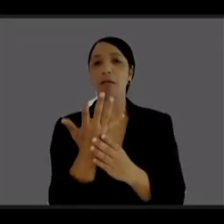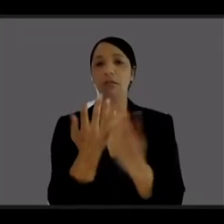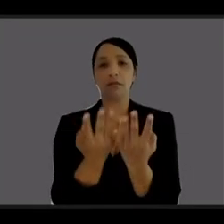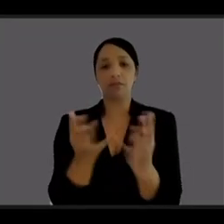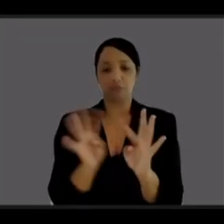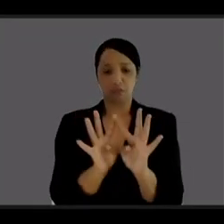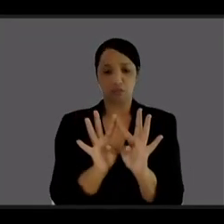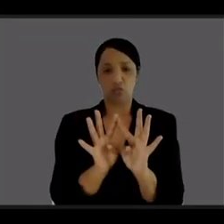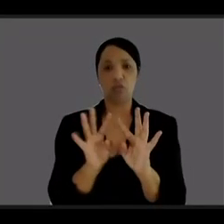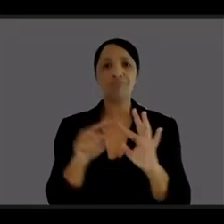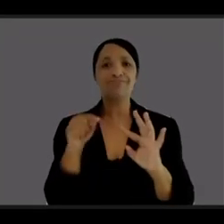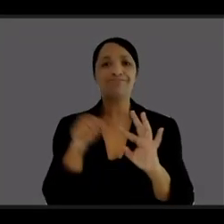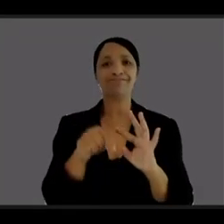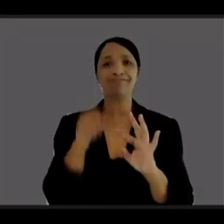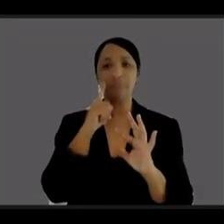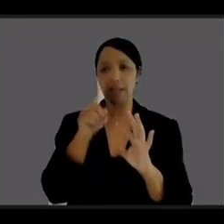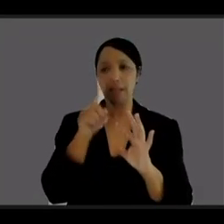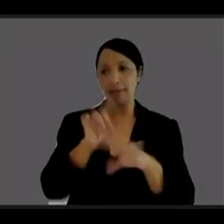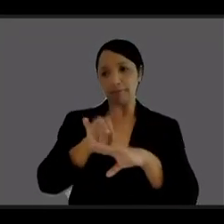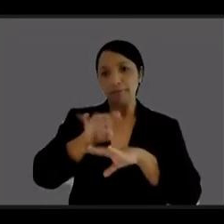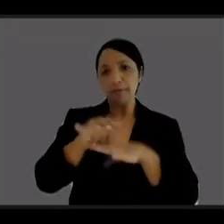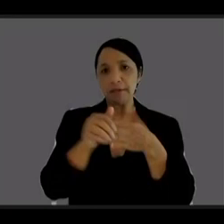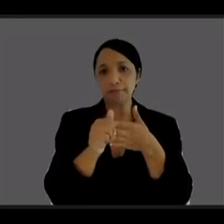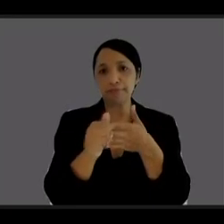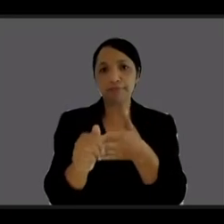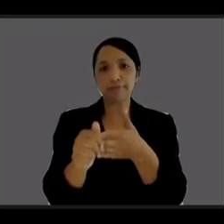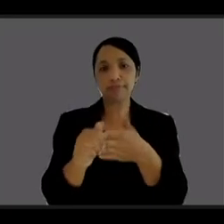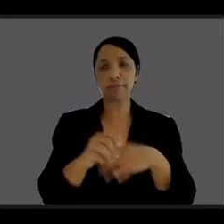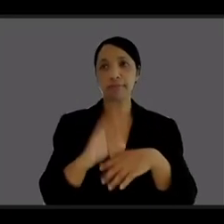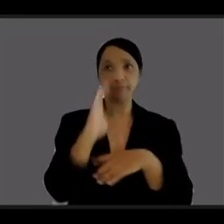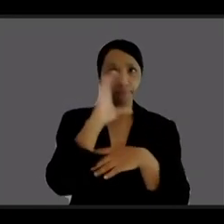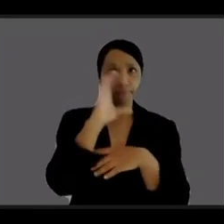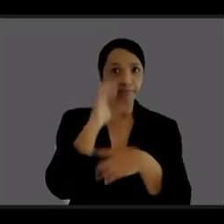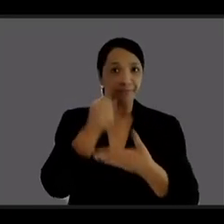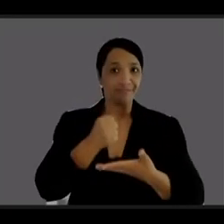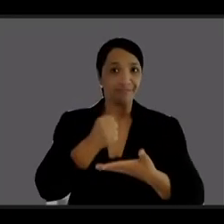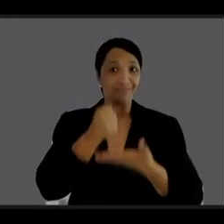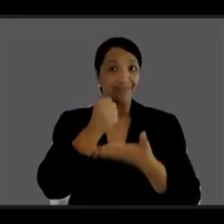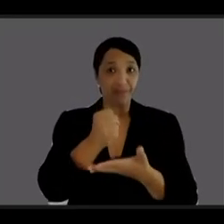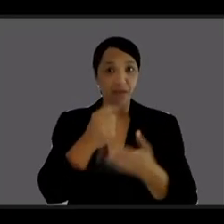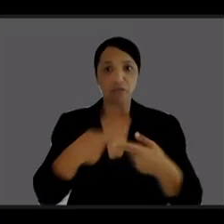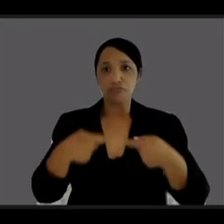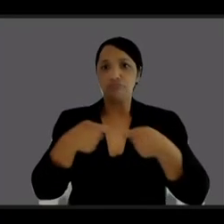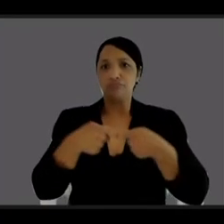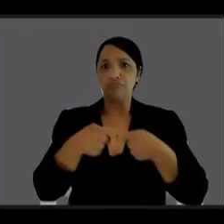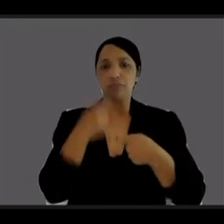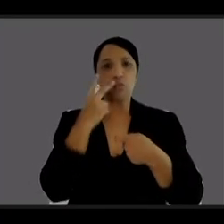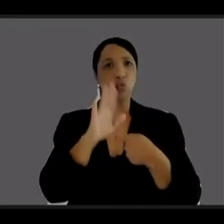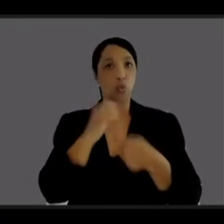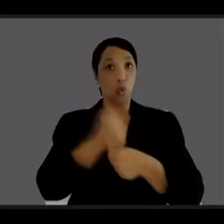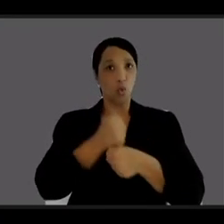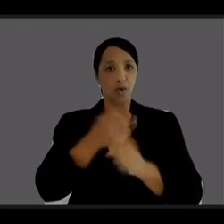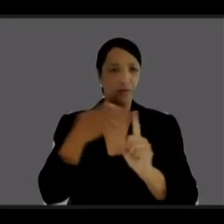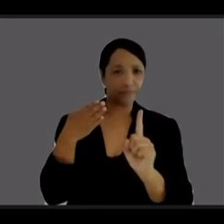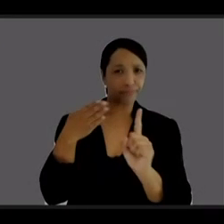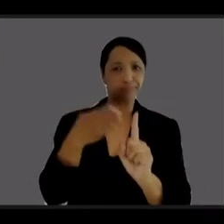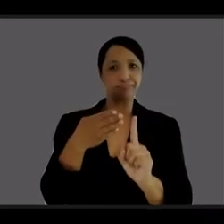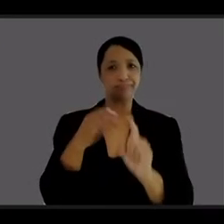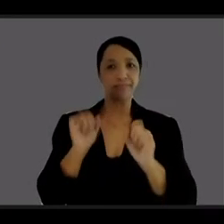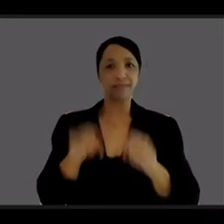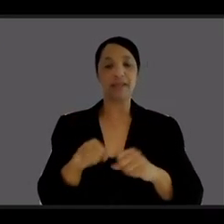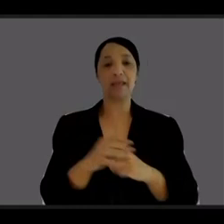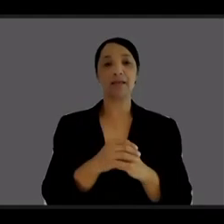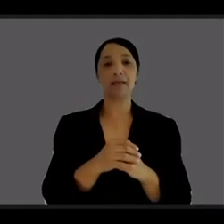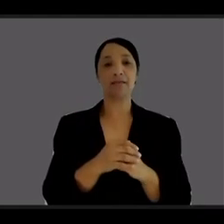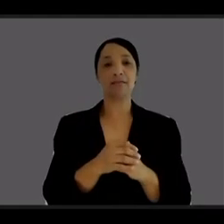strategic guidance, supporting stable funding, and amplifying the impact of your important work. To help advance the search for